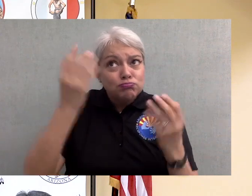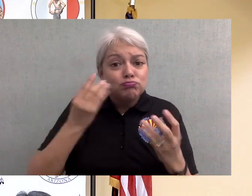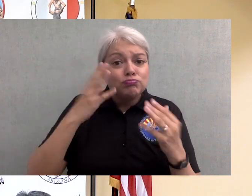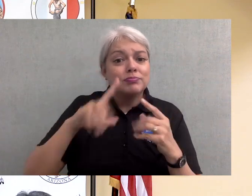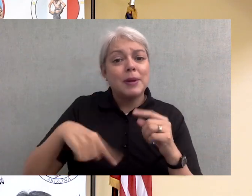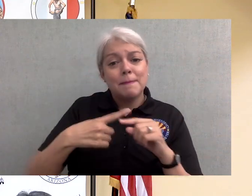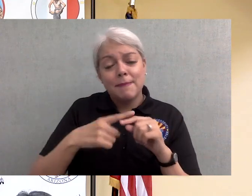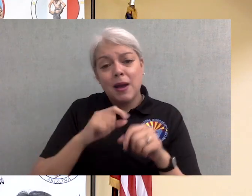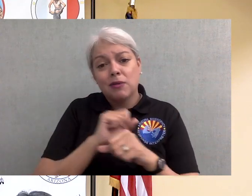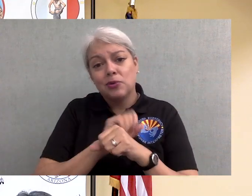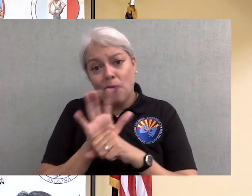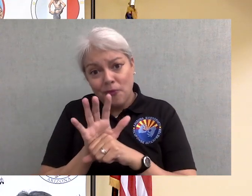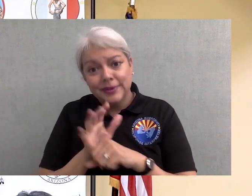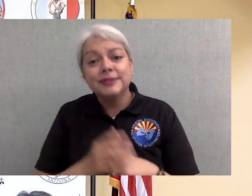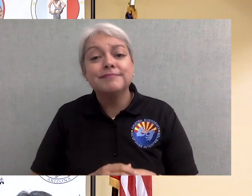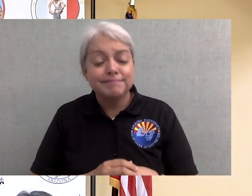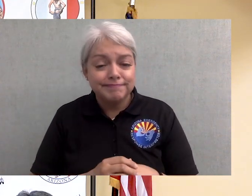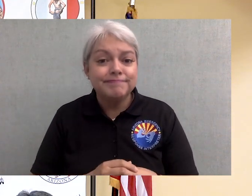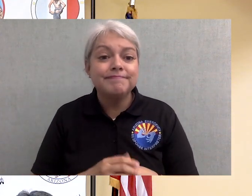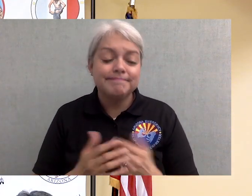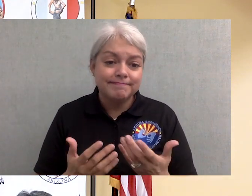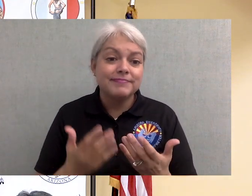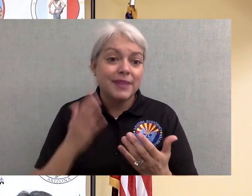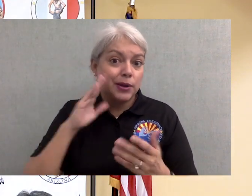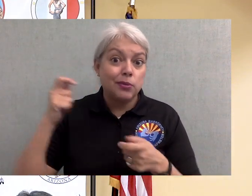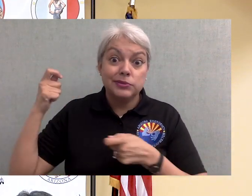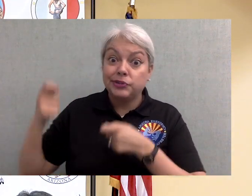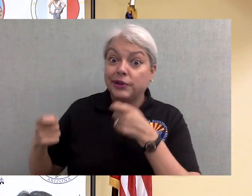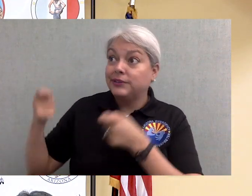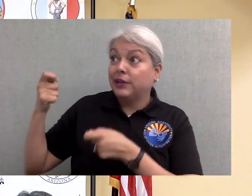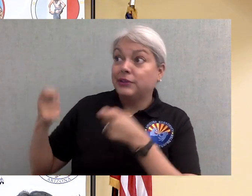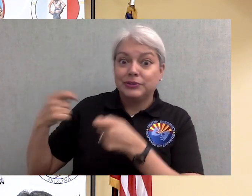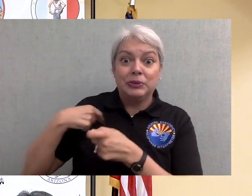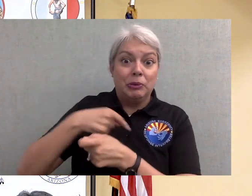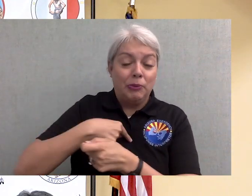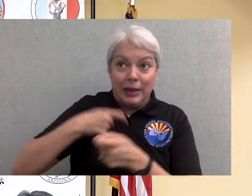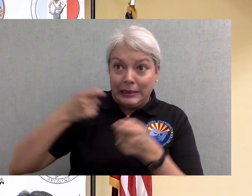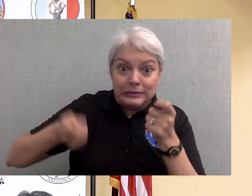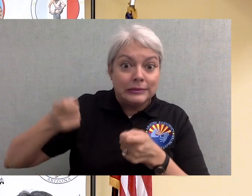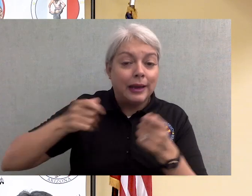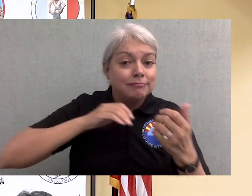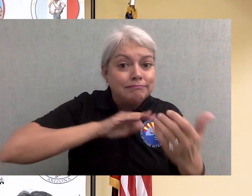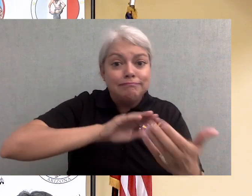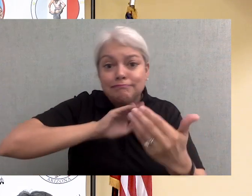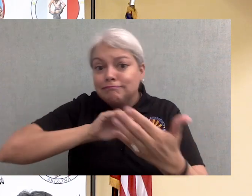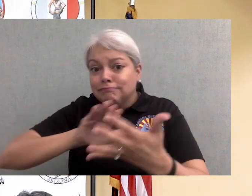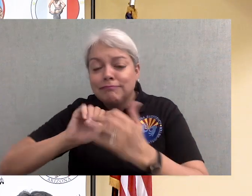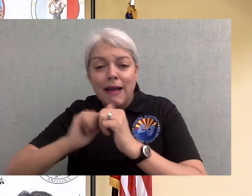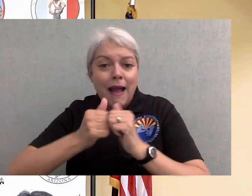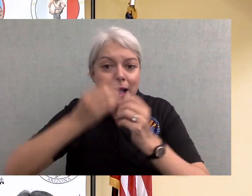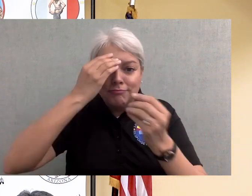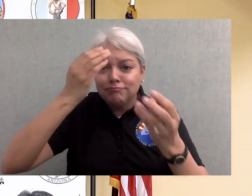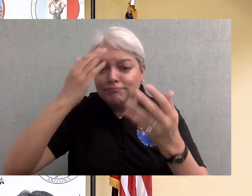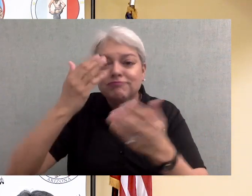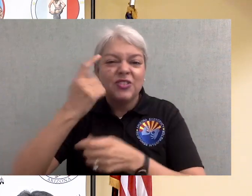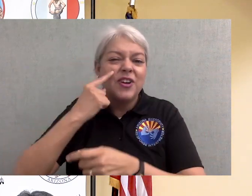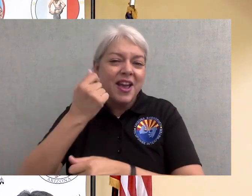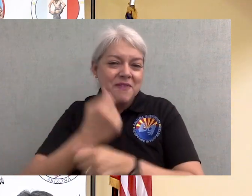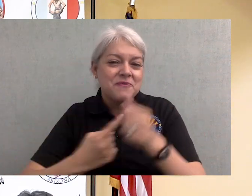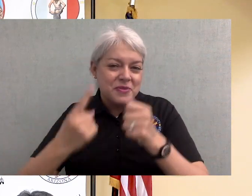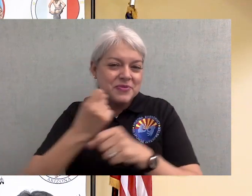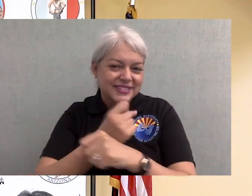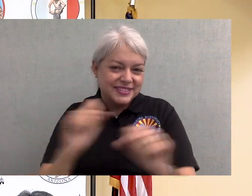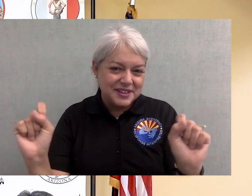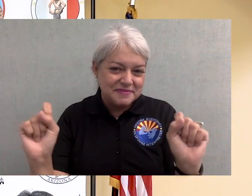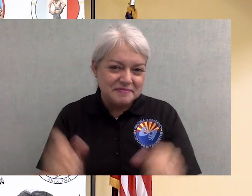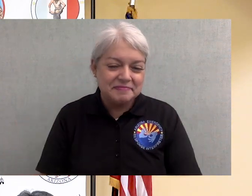And as it's changing, we're trying to change it and work with everybody in the community to keep them safe. So again, we